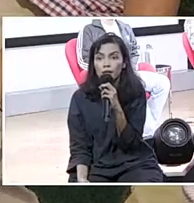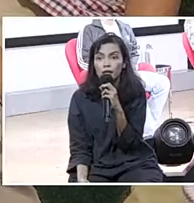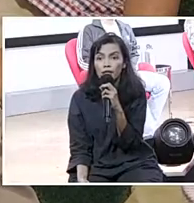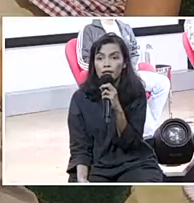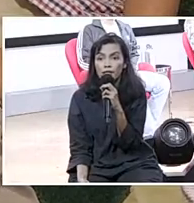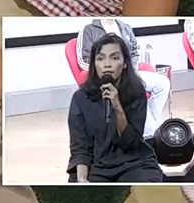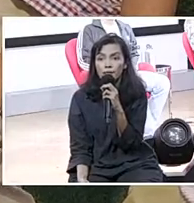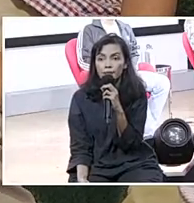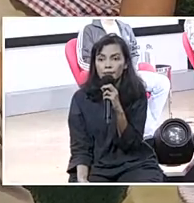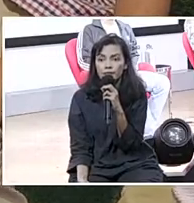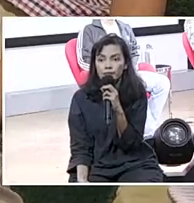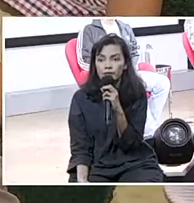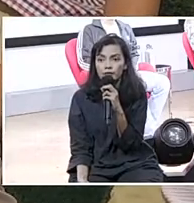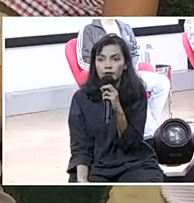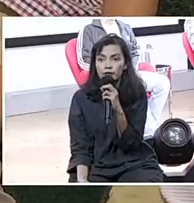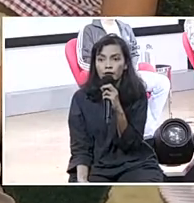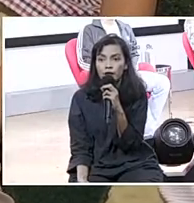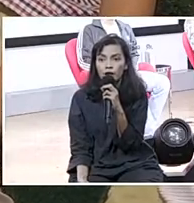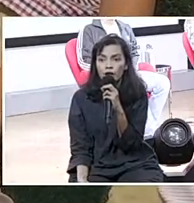Because